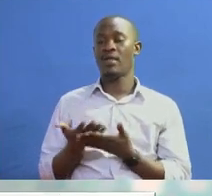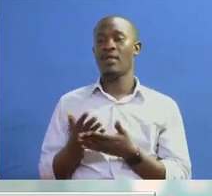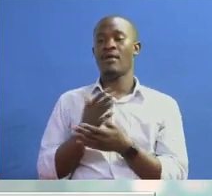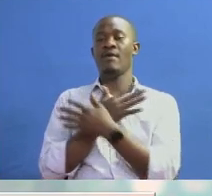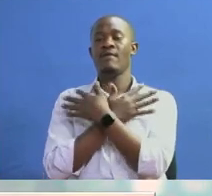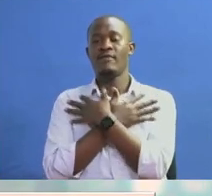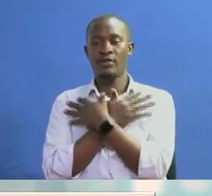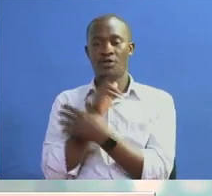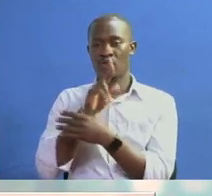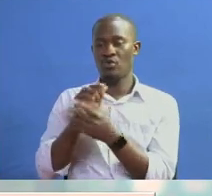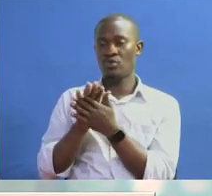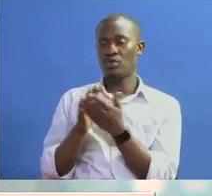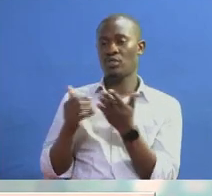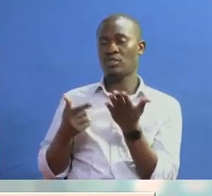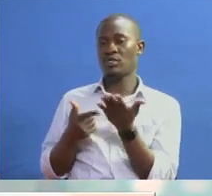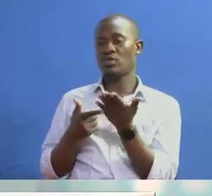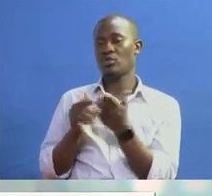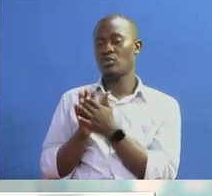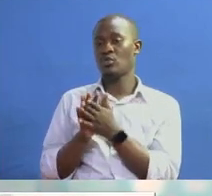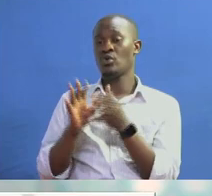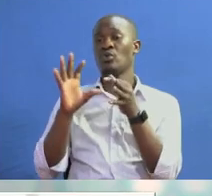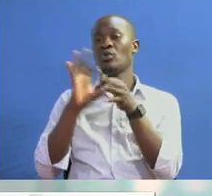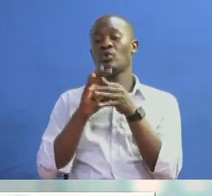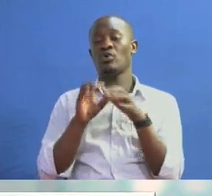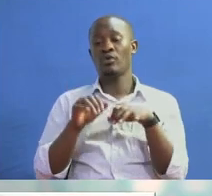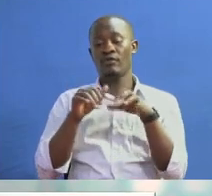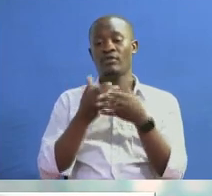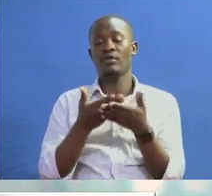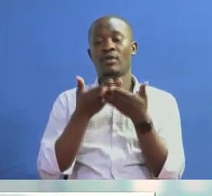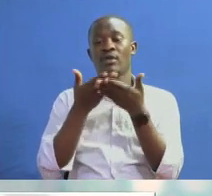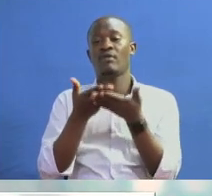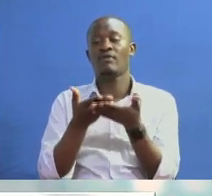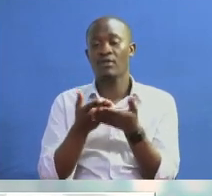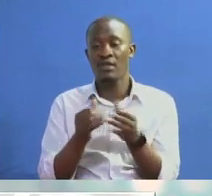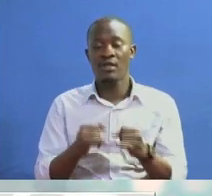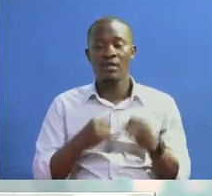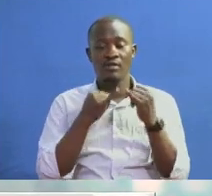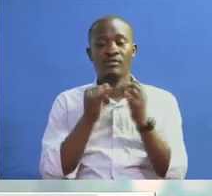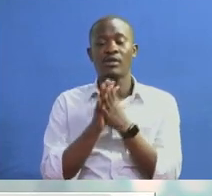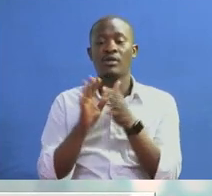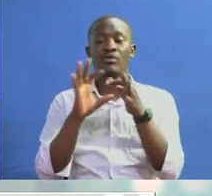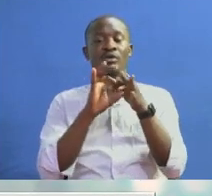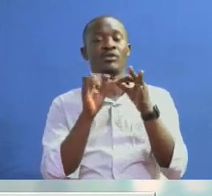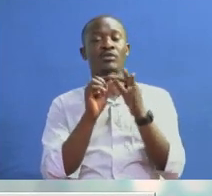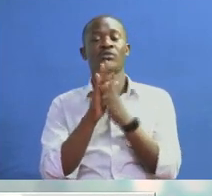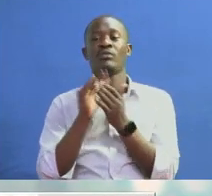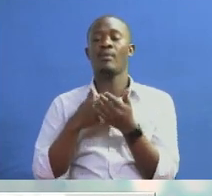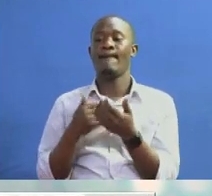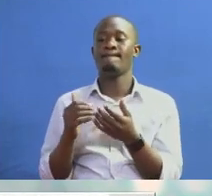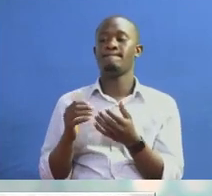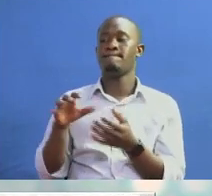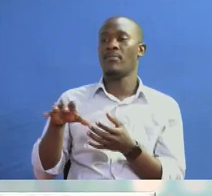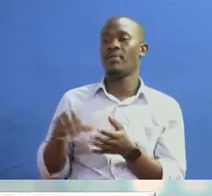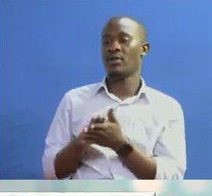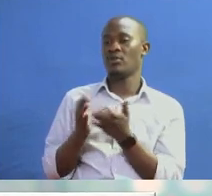using technology to connect farmers, to giving them information to plant what is right and connect them to the market, because he did